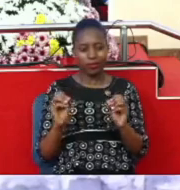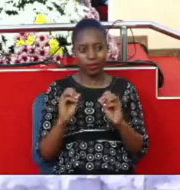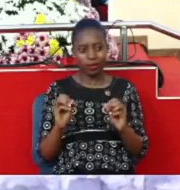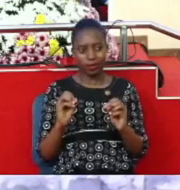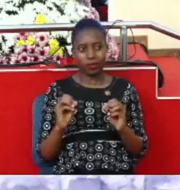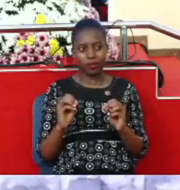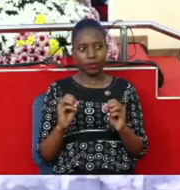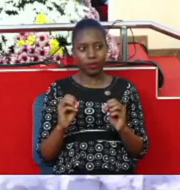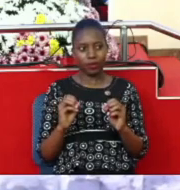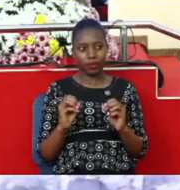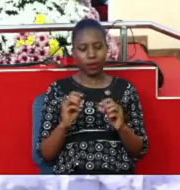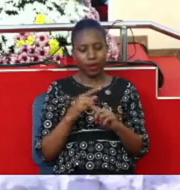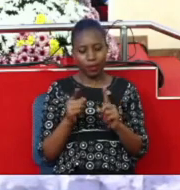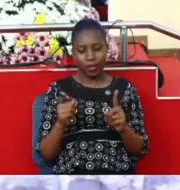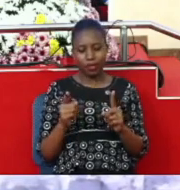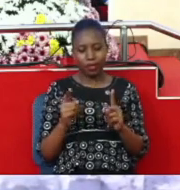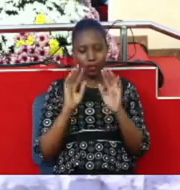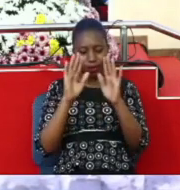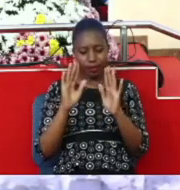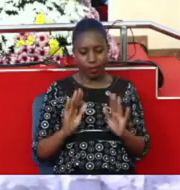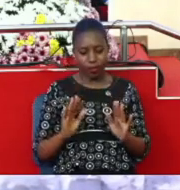you should take it seriously.